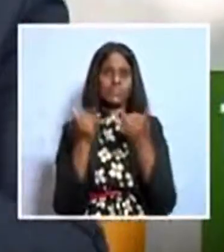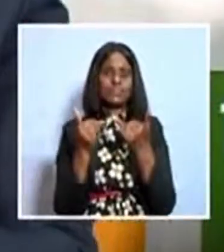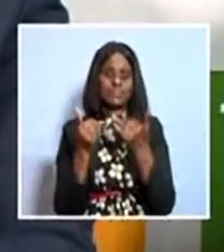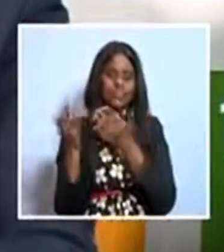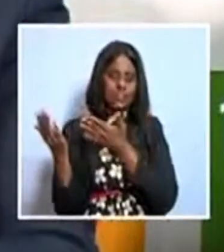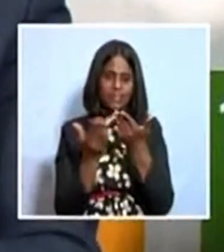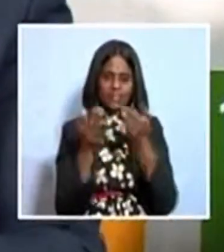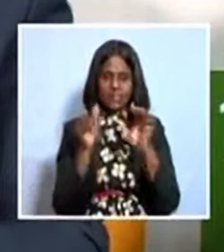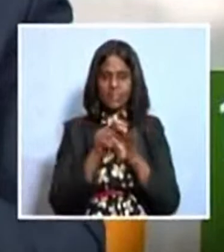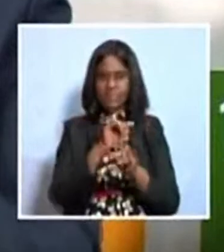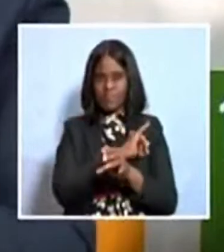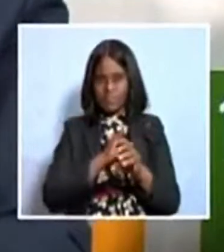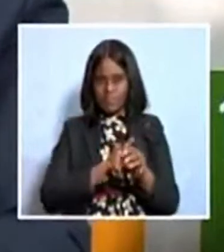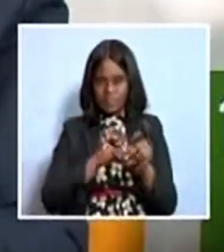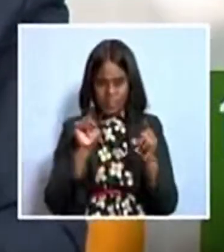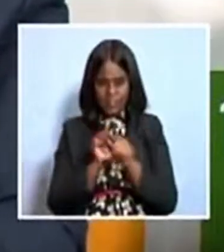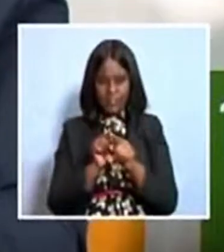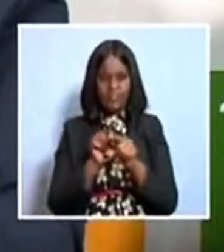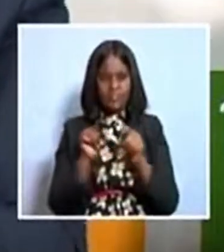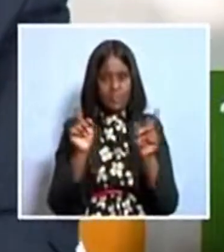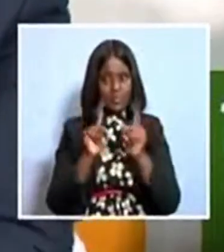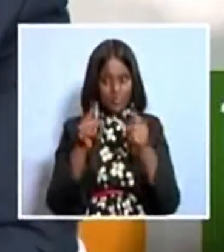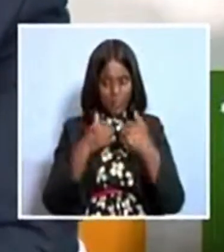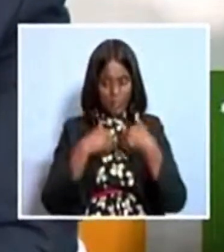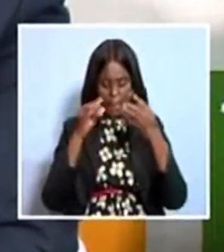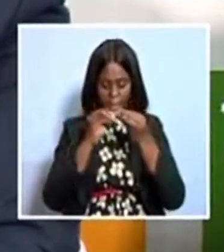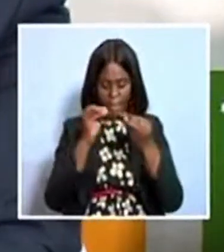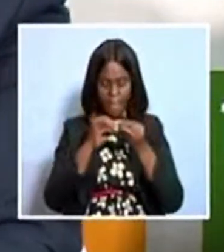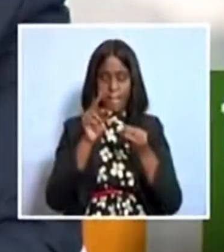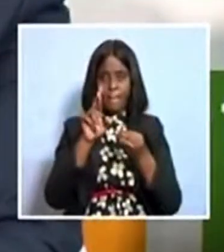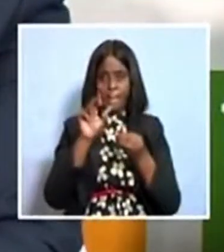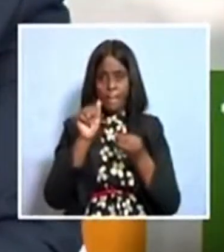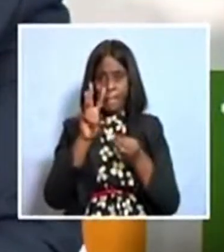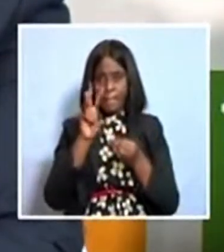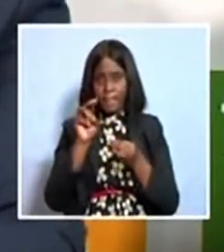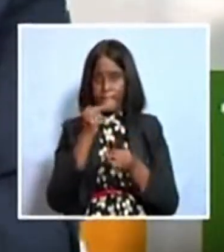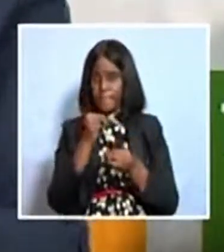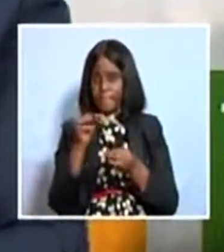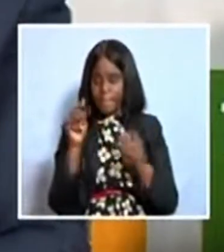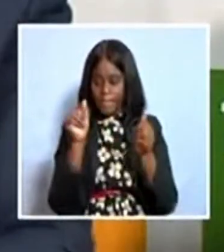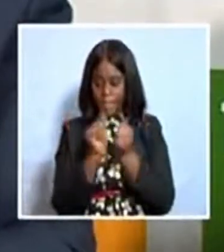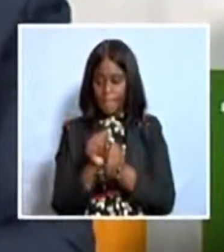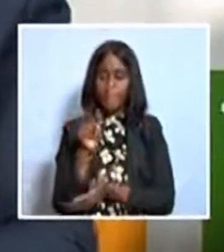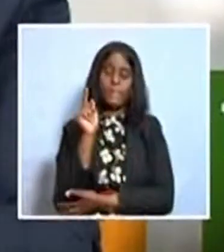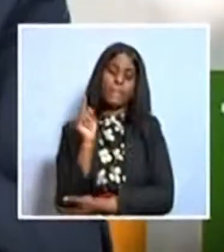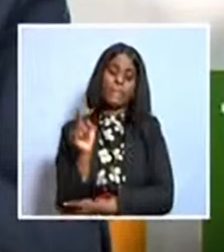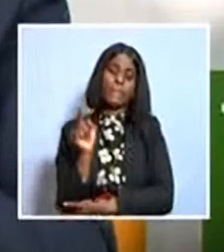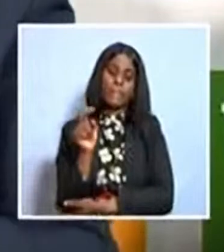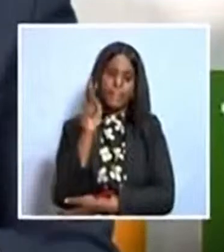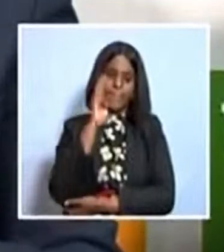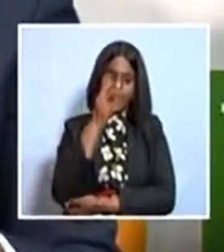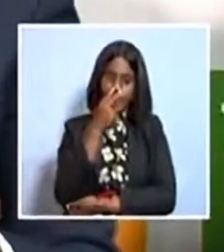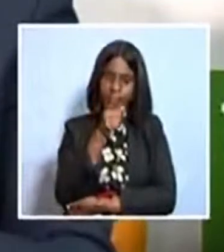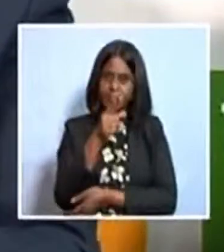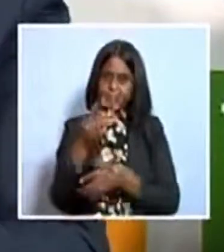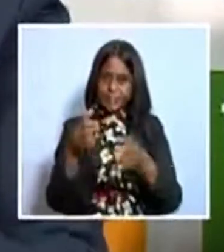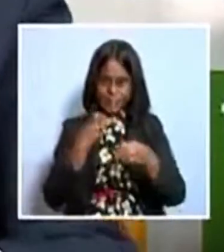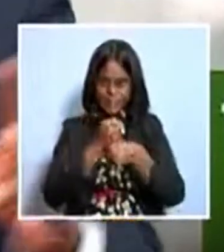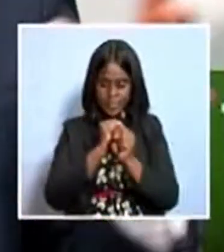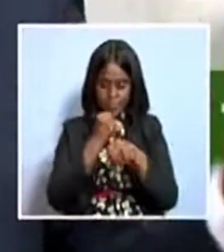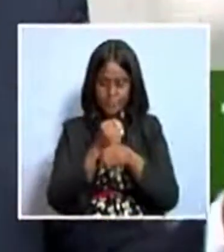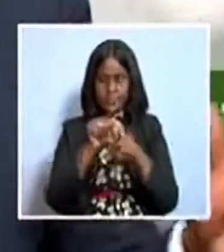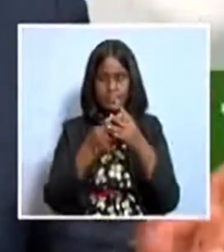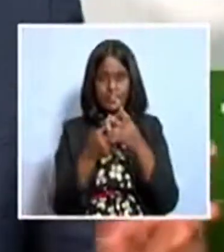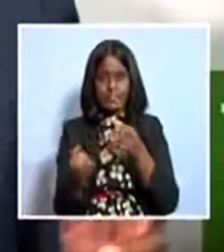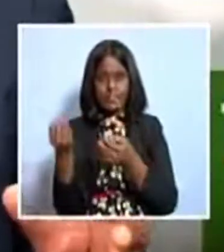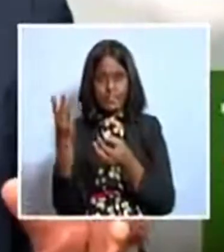bring industries to settle where there's more raw materials. Okay. So with that, you will see manufacturing industry start mushrooming